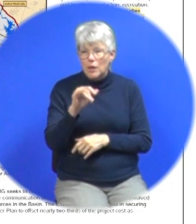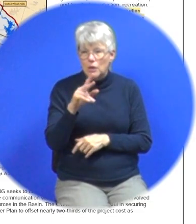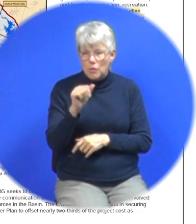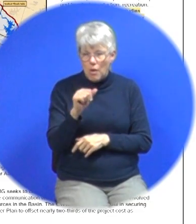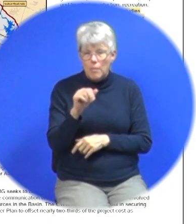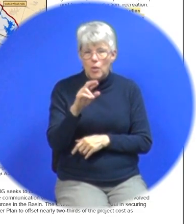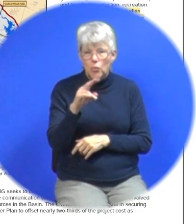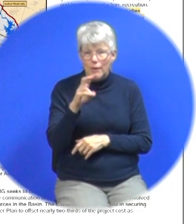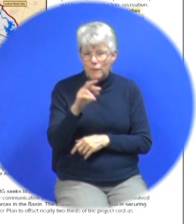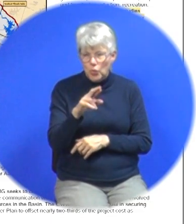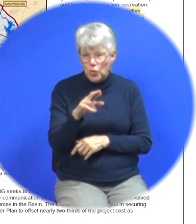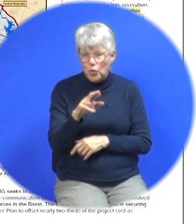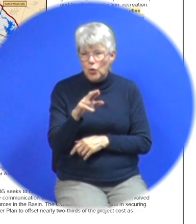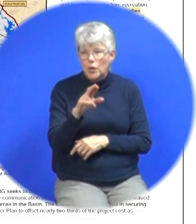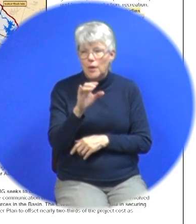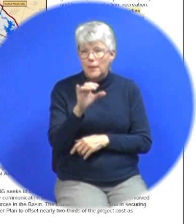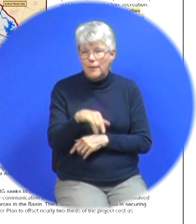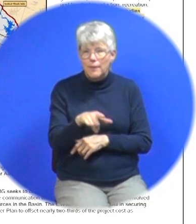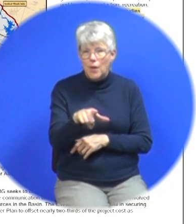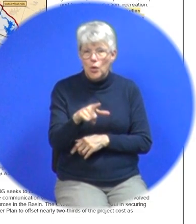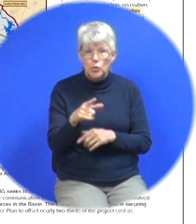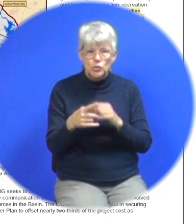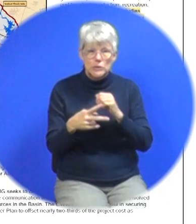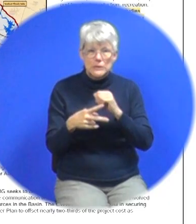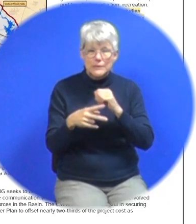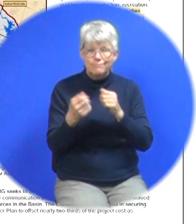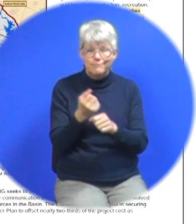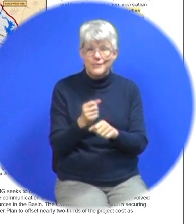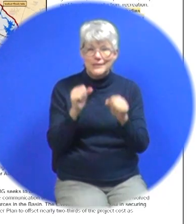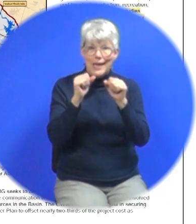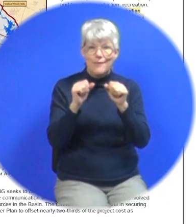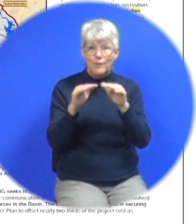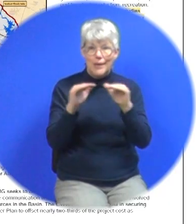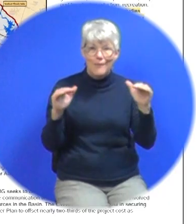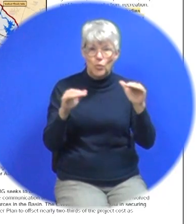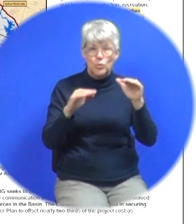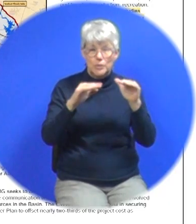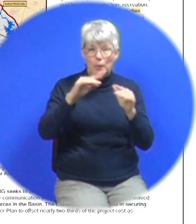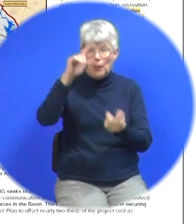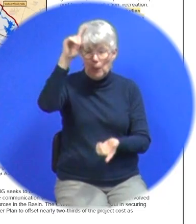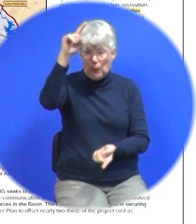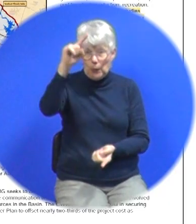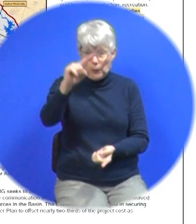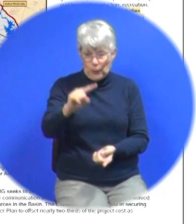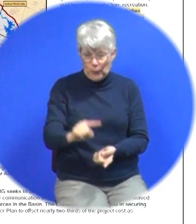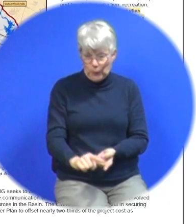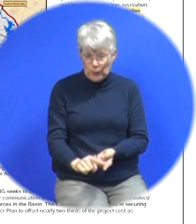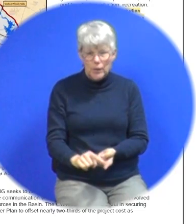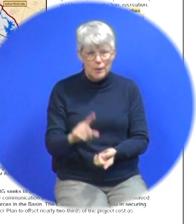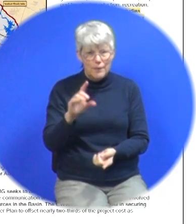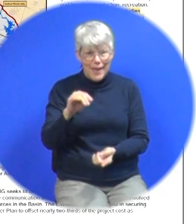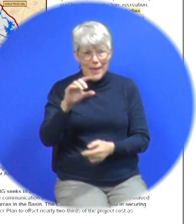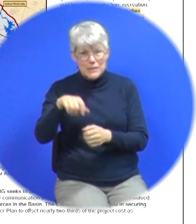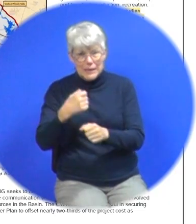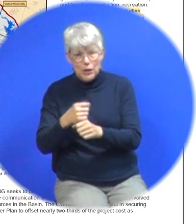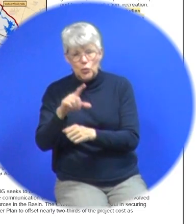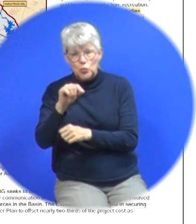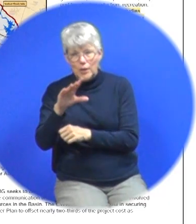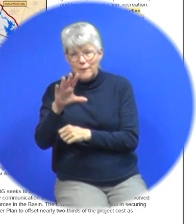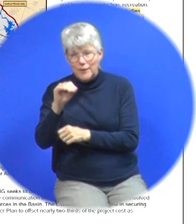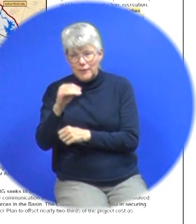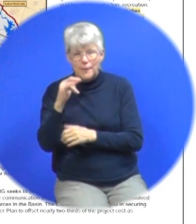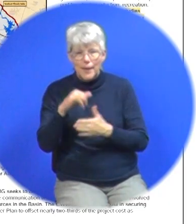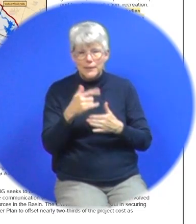yield for those reservoirs would be exhausted. That's 2050. Due mostly to the continued population